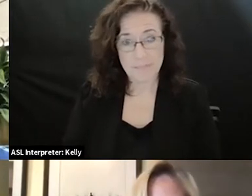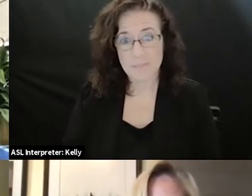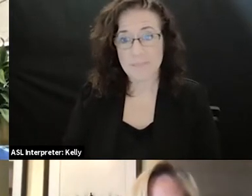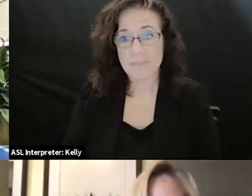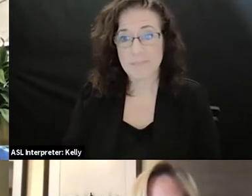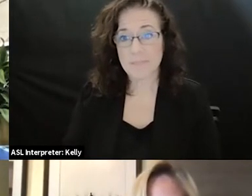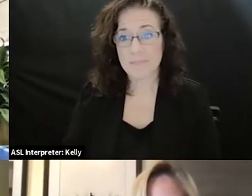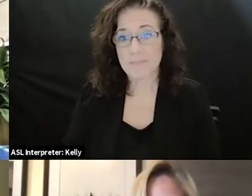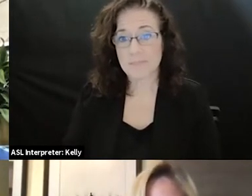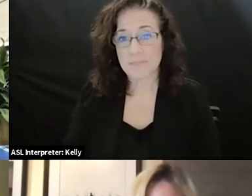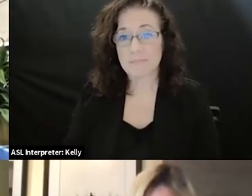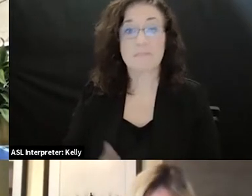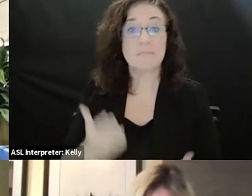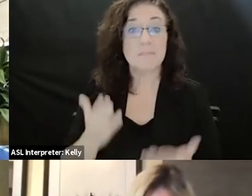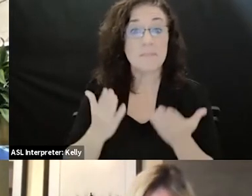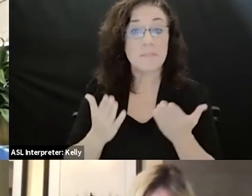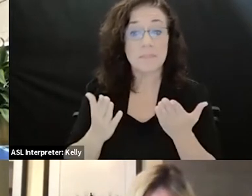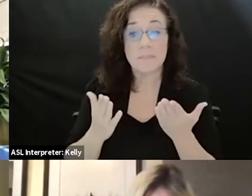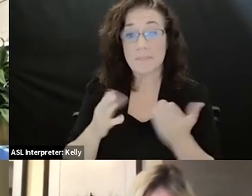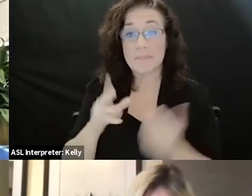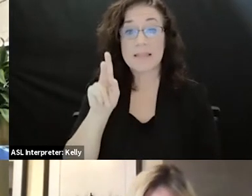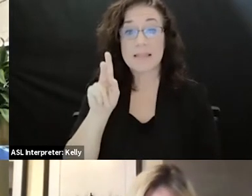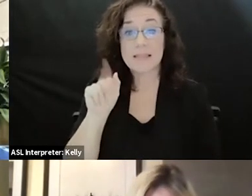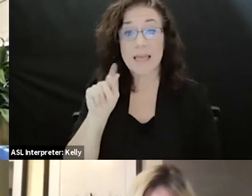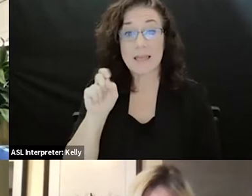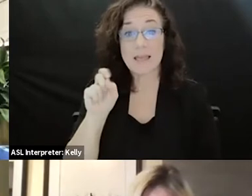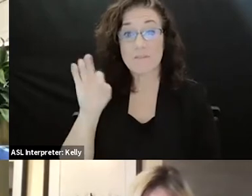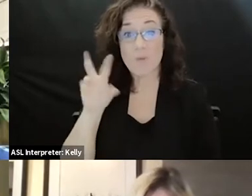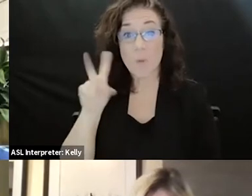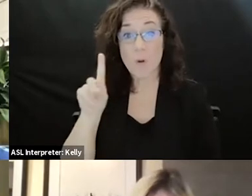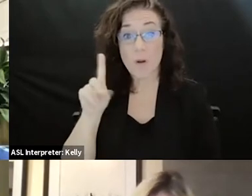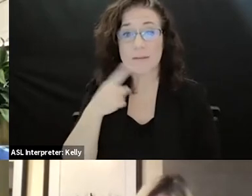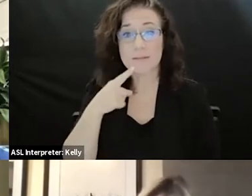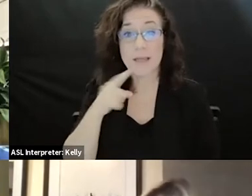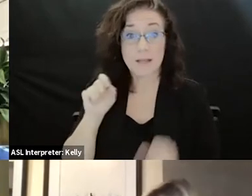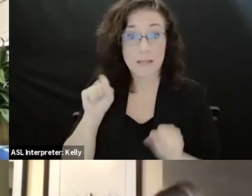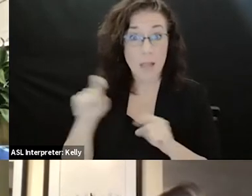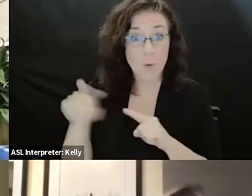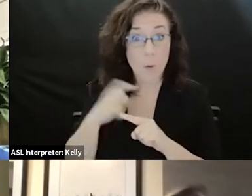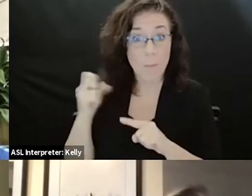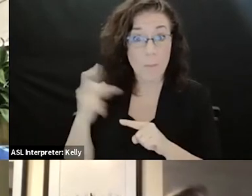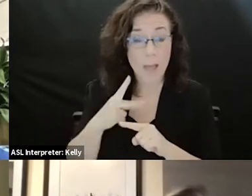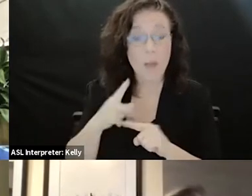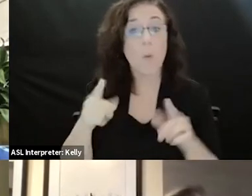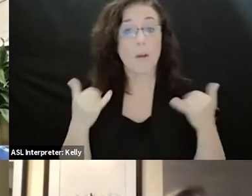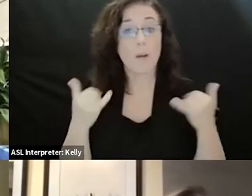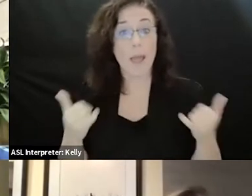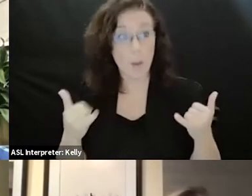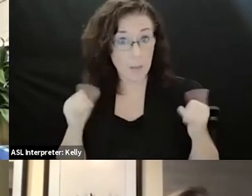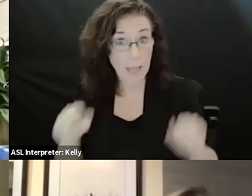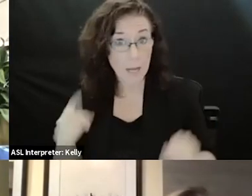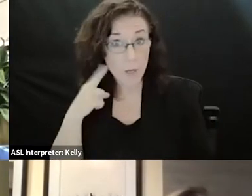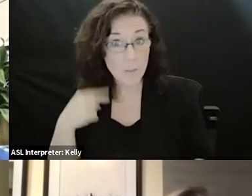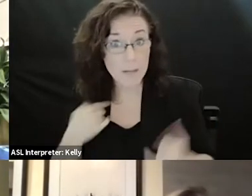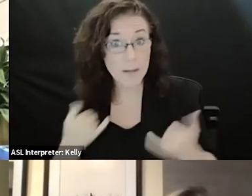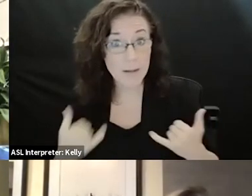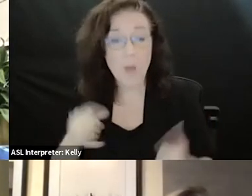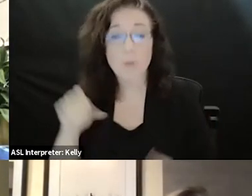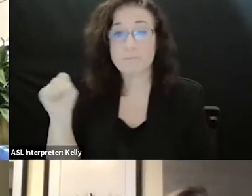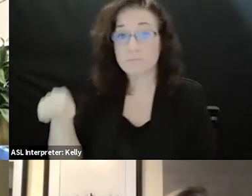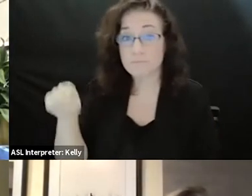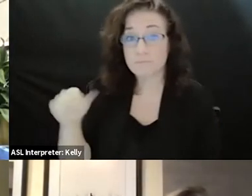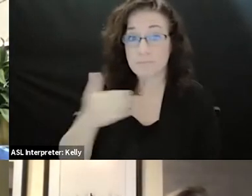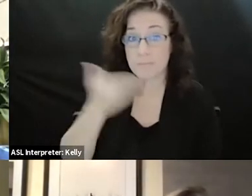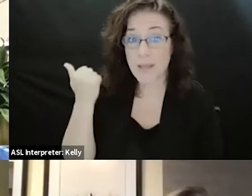perhaps you could call back can you hear me now yeah yes okay you can hear me now okay better go